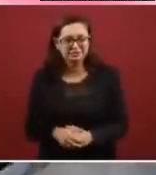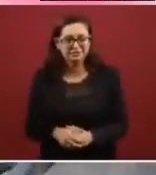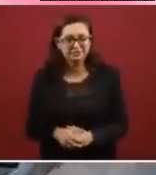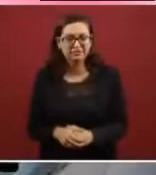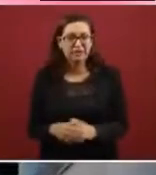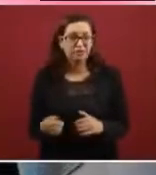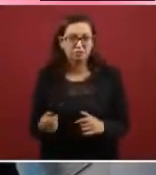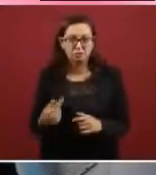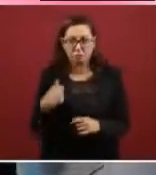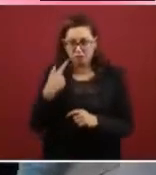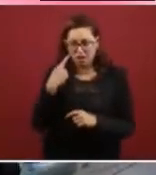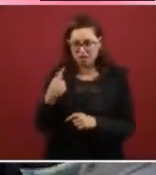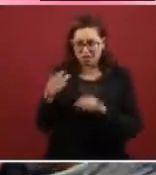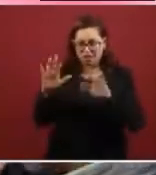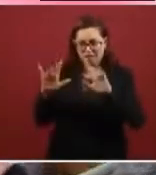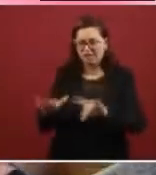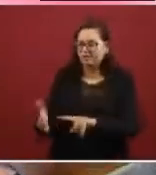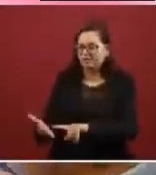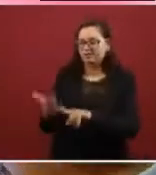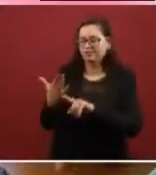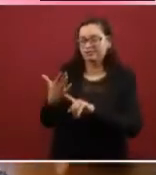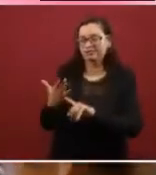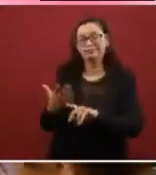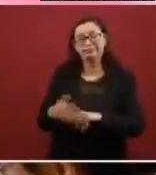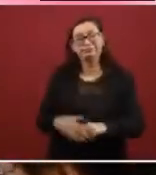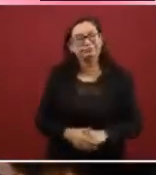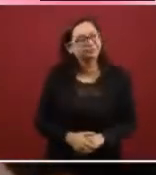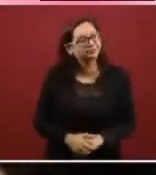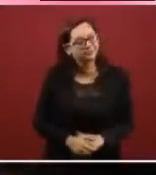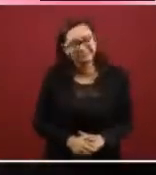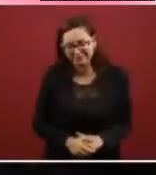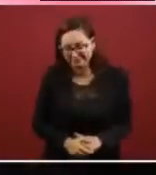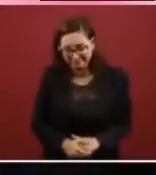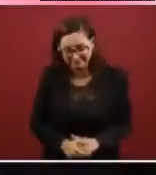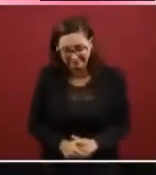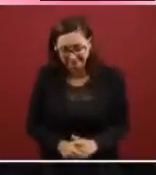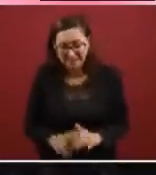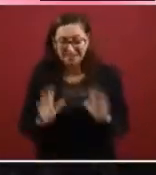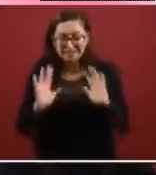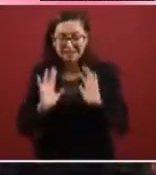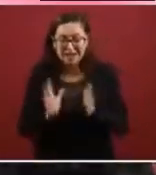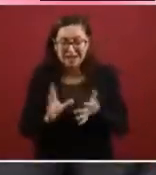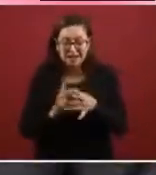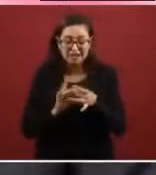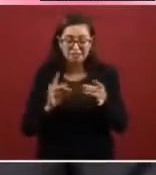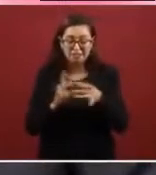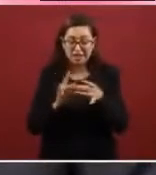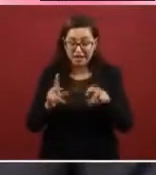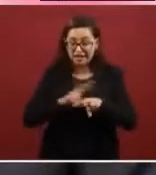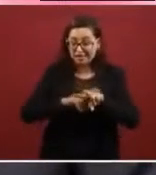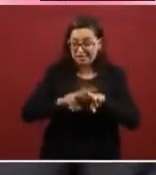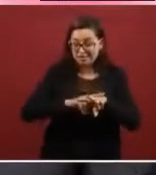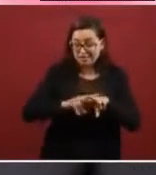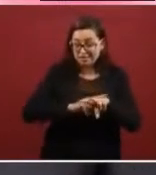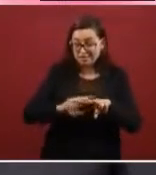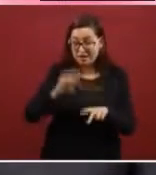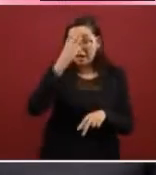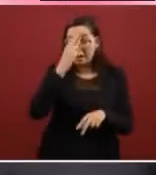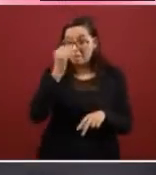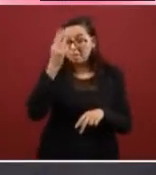of writings regarding that. And I explained de que to them la mitad del tramo, that del part tramo of the train, half es of it, el